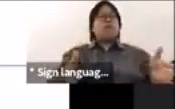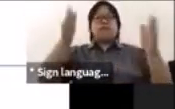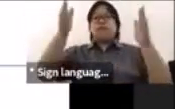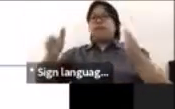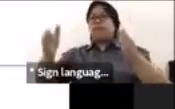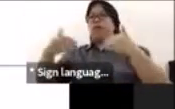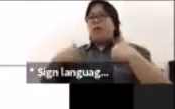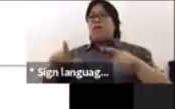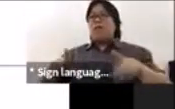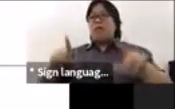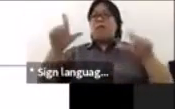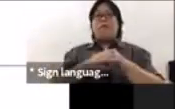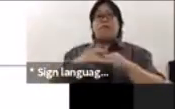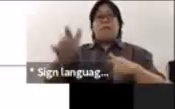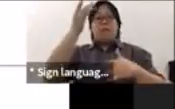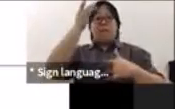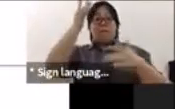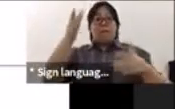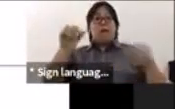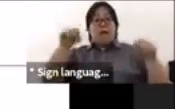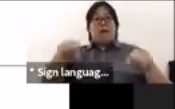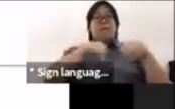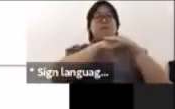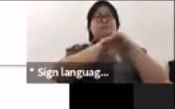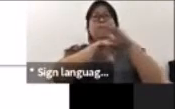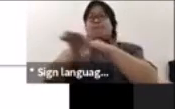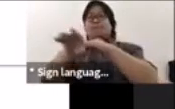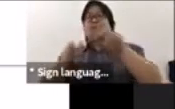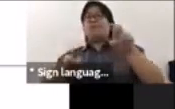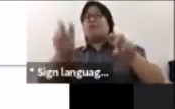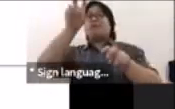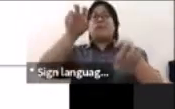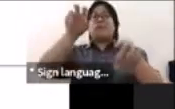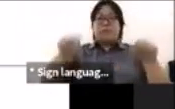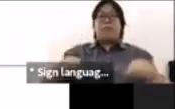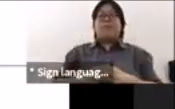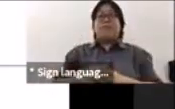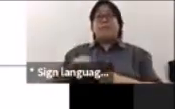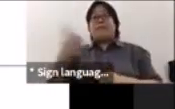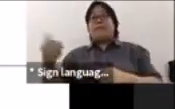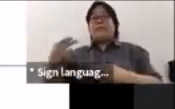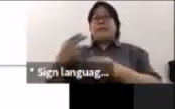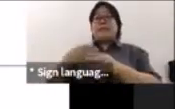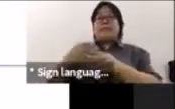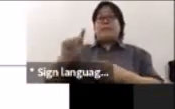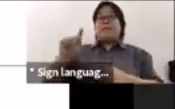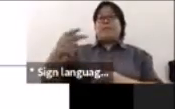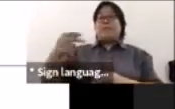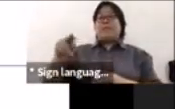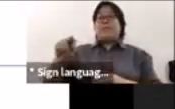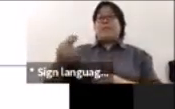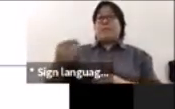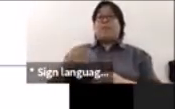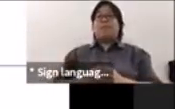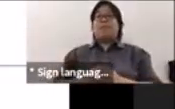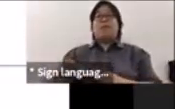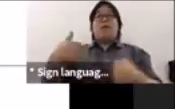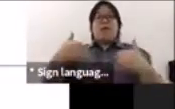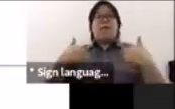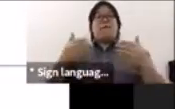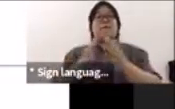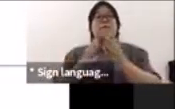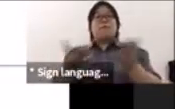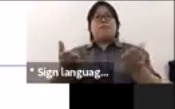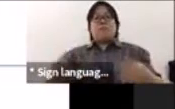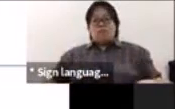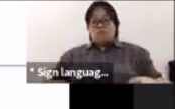patients can get access to any level. And another participant, Tan, she said that, also they have available manual wheelchairs